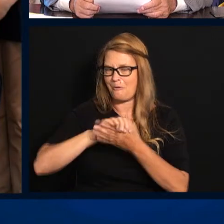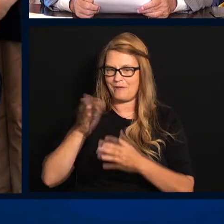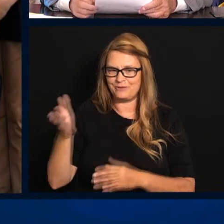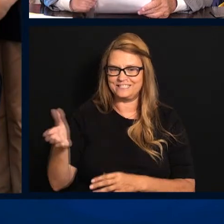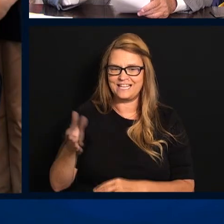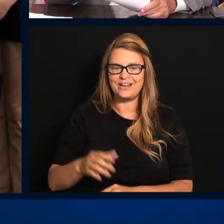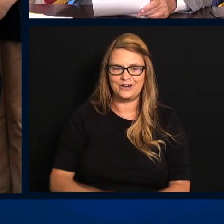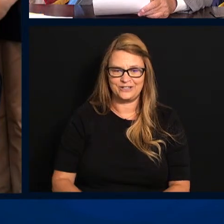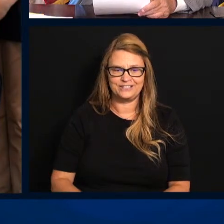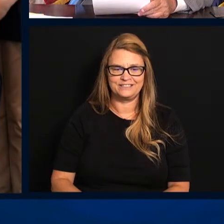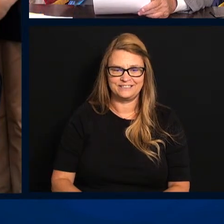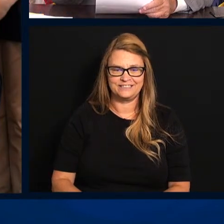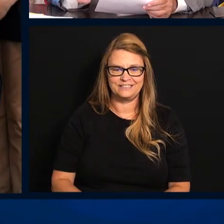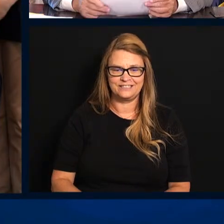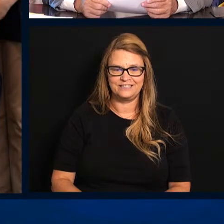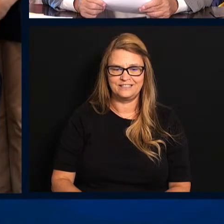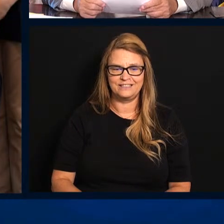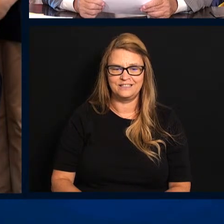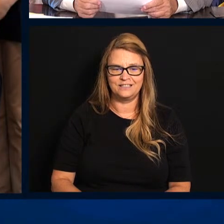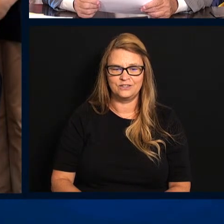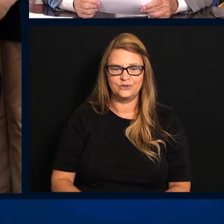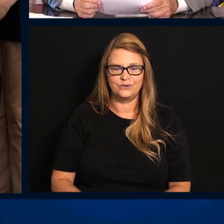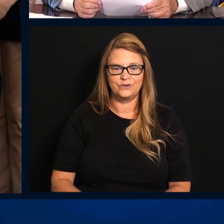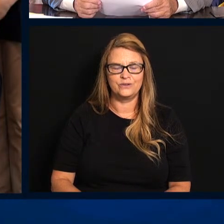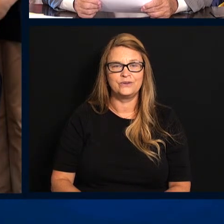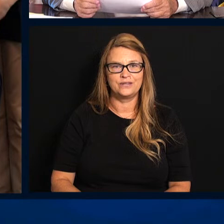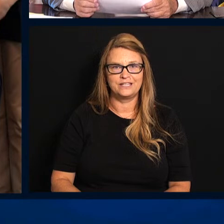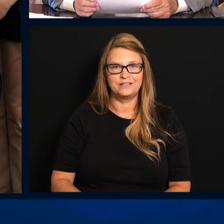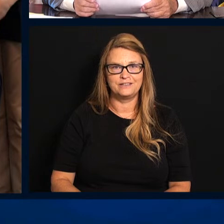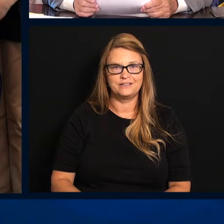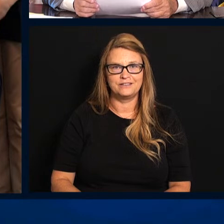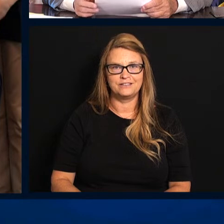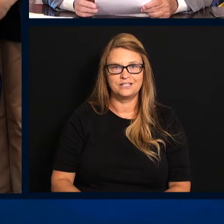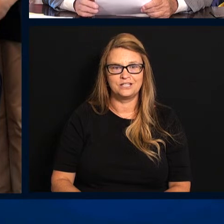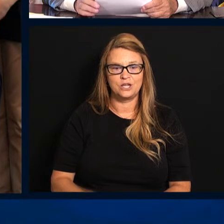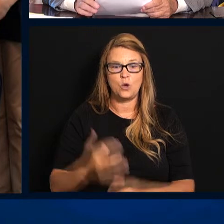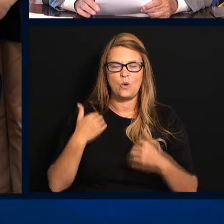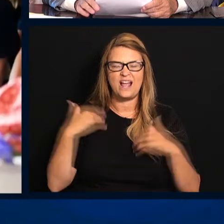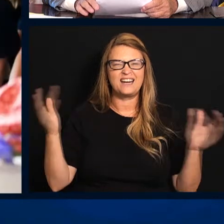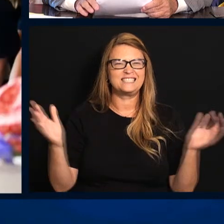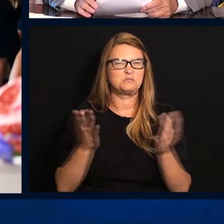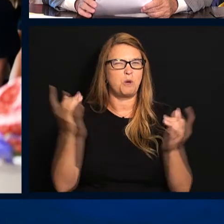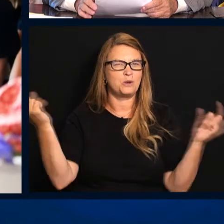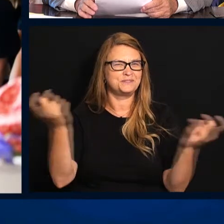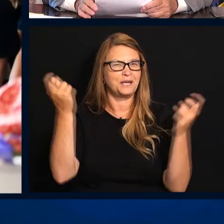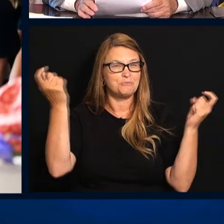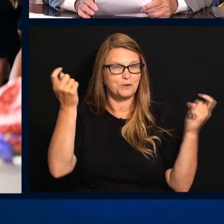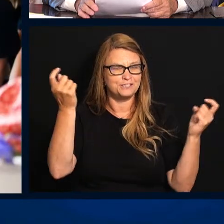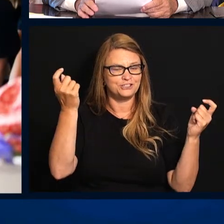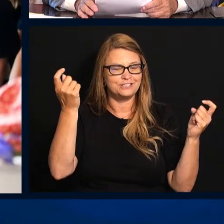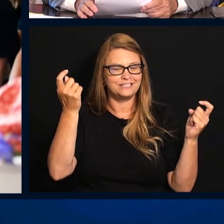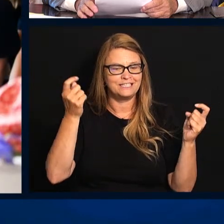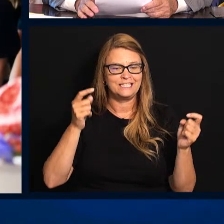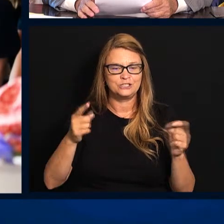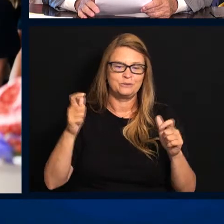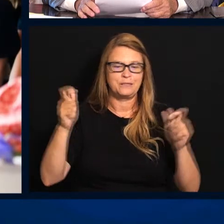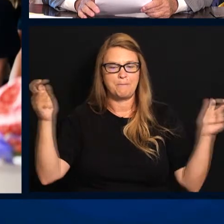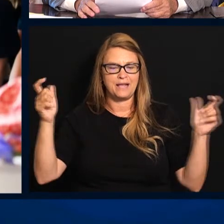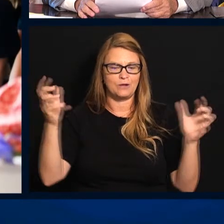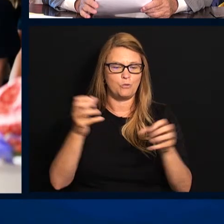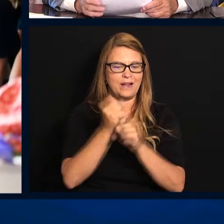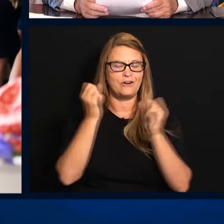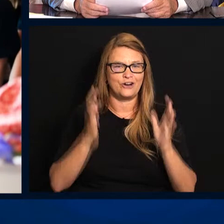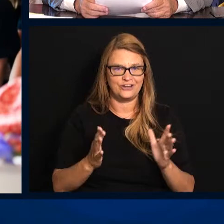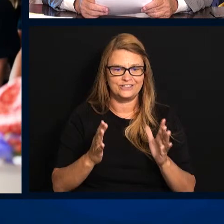we did a you know, a little ceremony there and everything, and she was a big winner, you